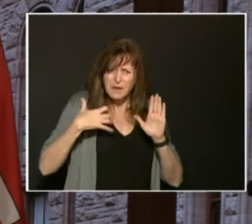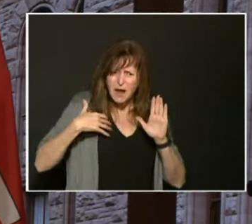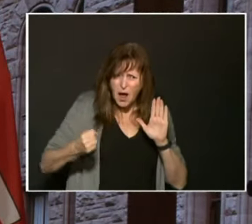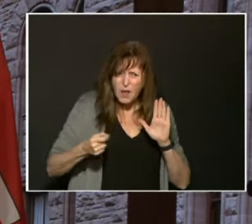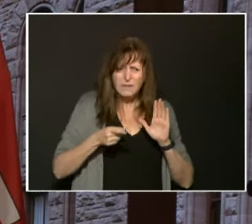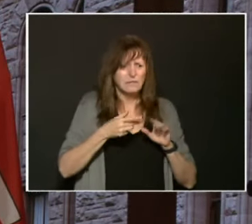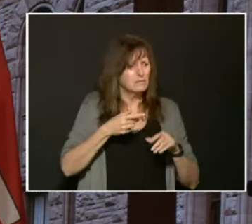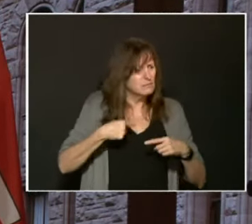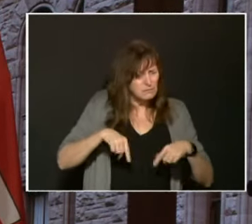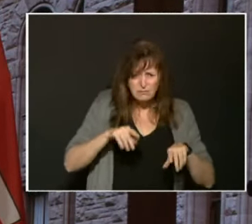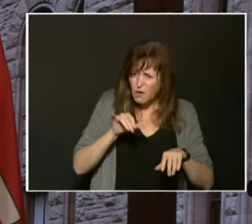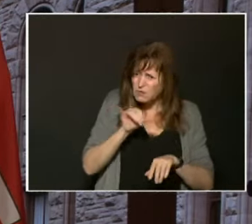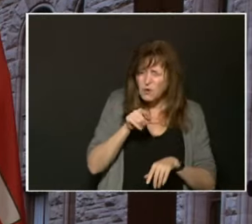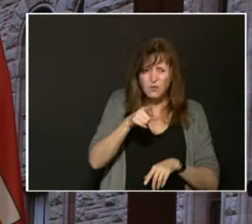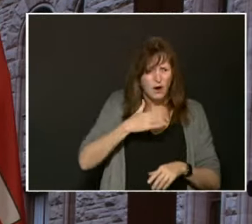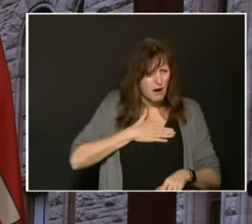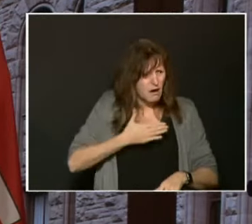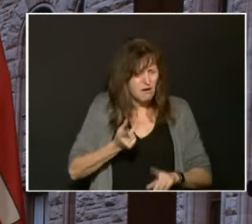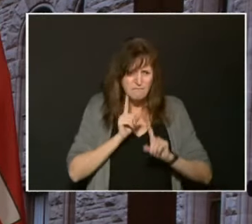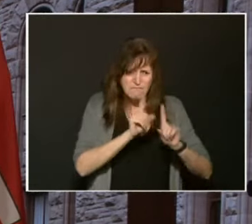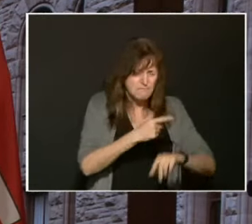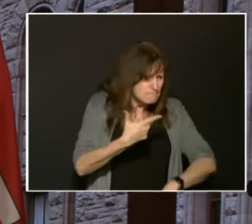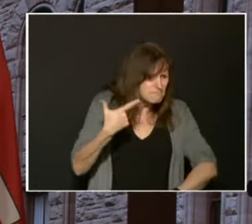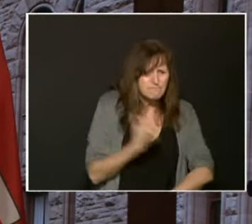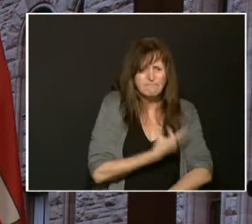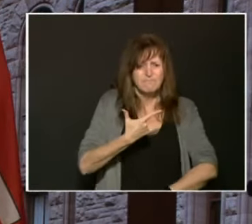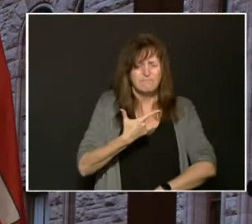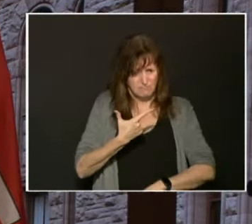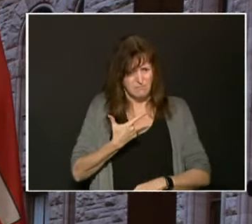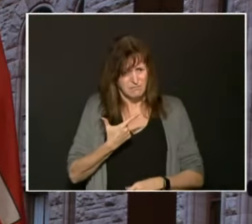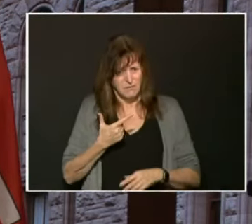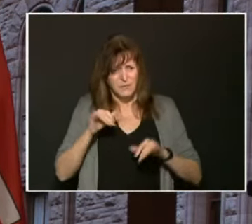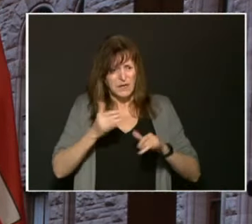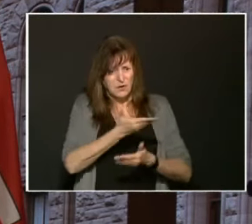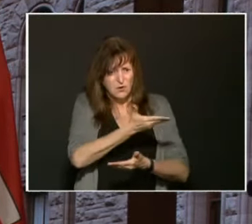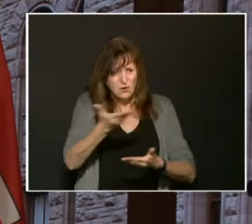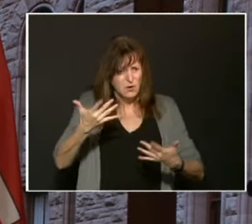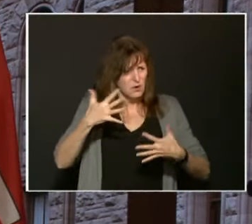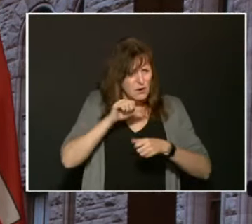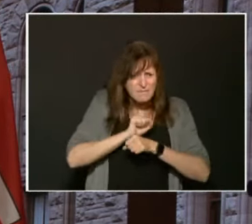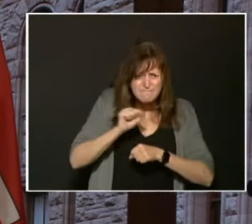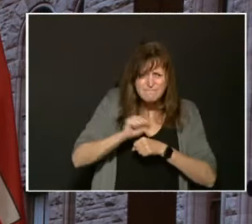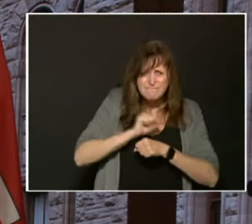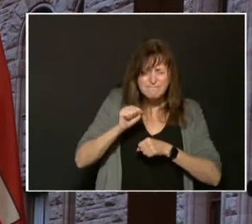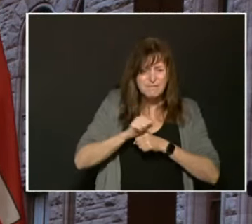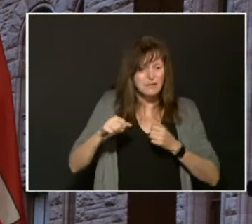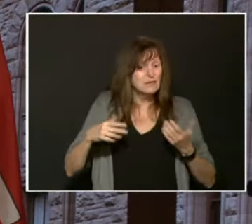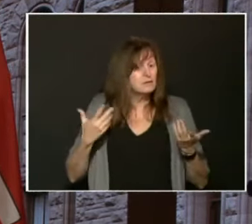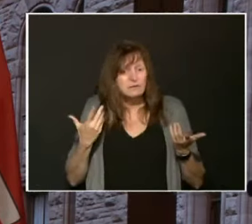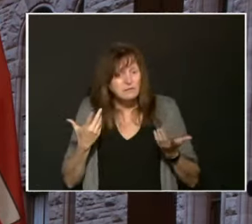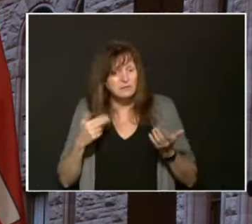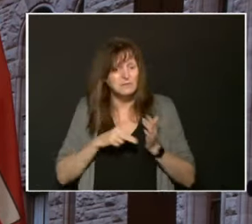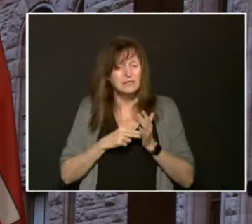vaccinated. And those efforts mean that we are cautiously moving into step 1 tomorrow.